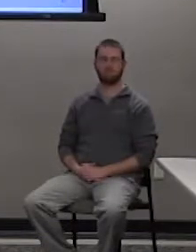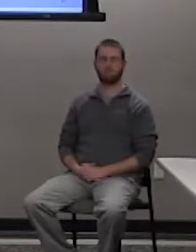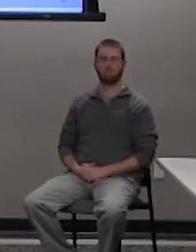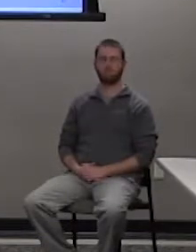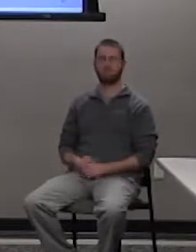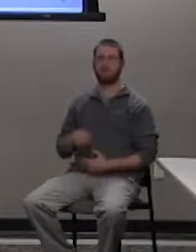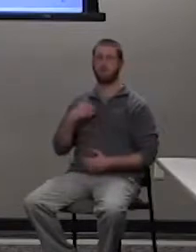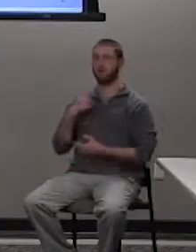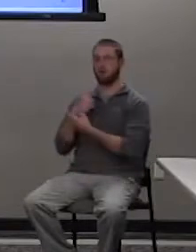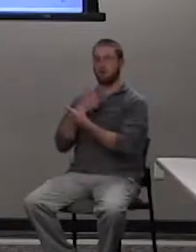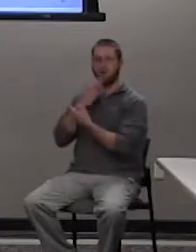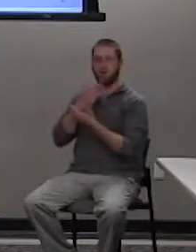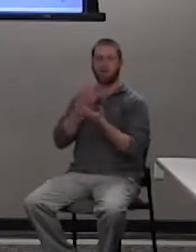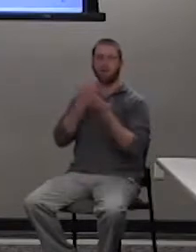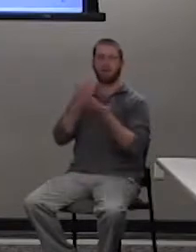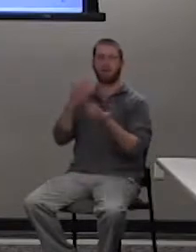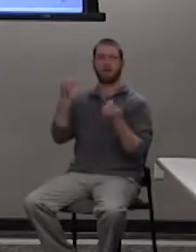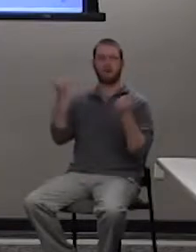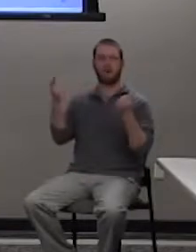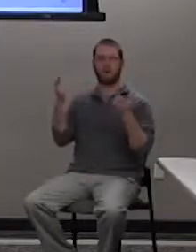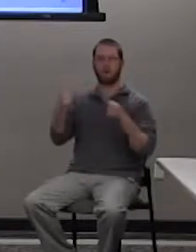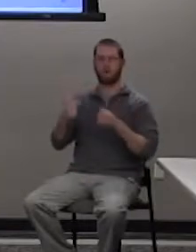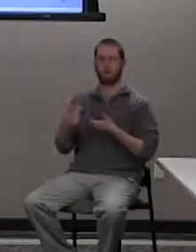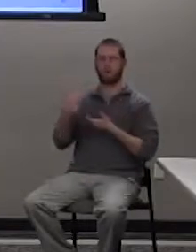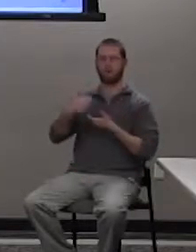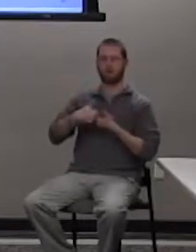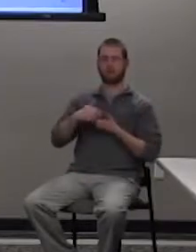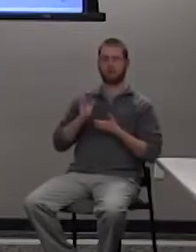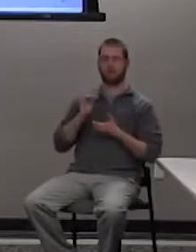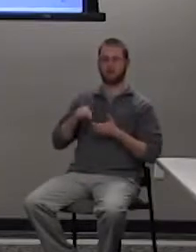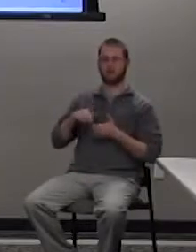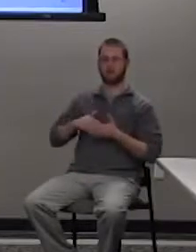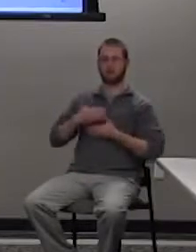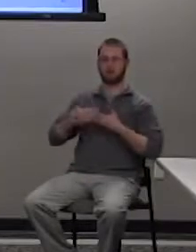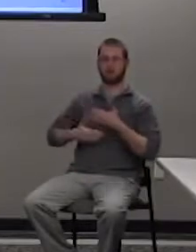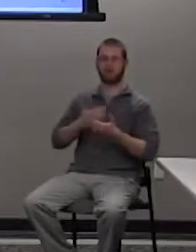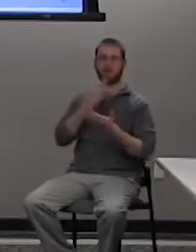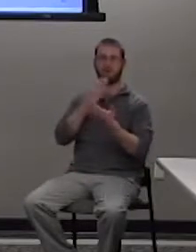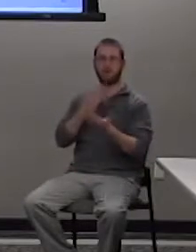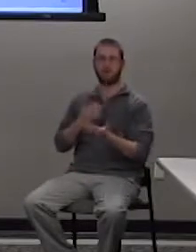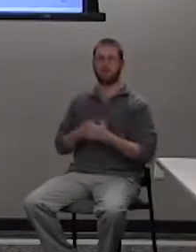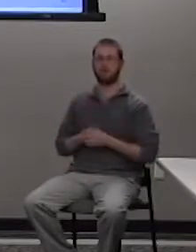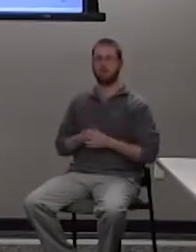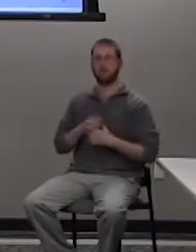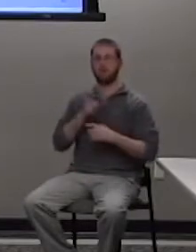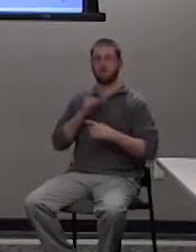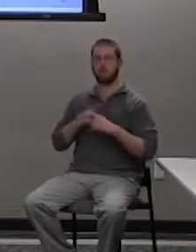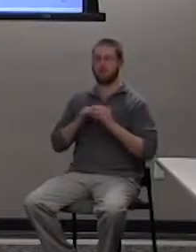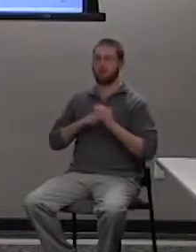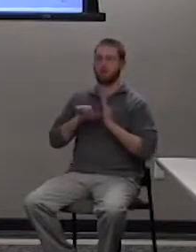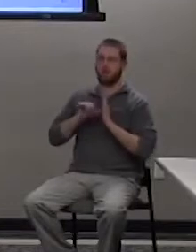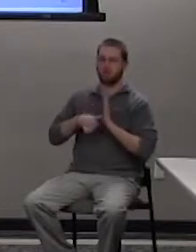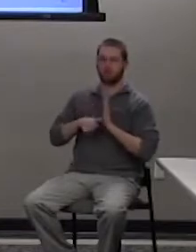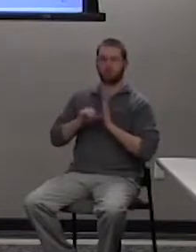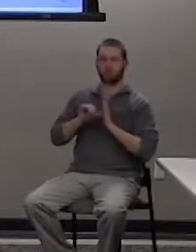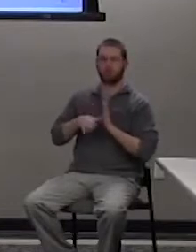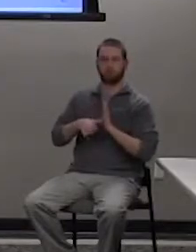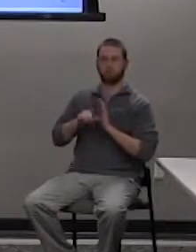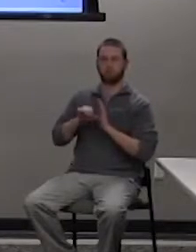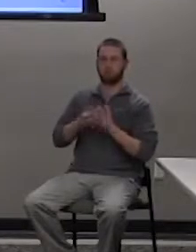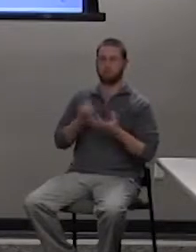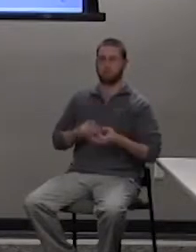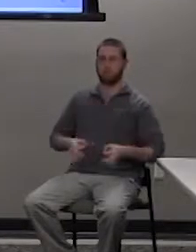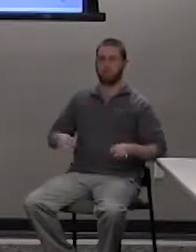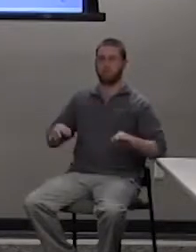I want to thank all of you for continuing to participate in this process. I can't stress to you how important it is